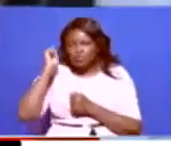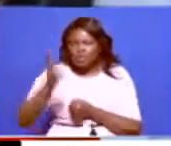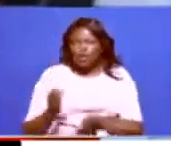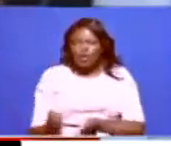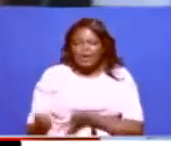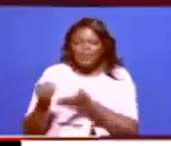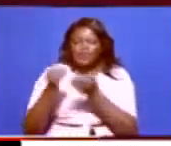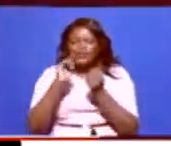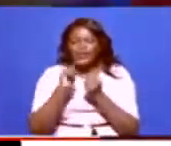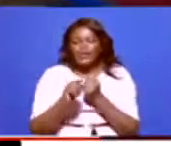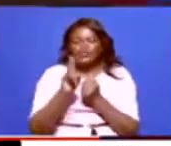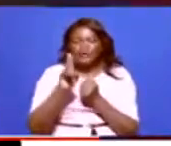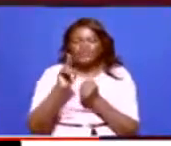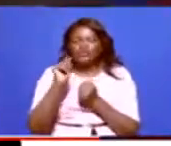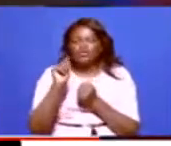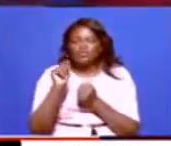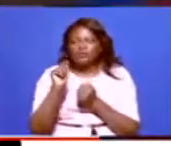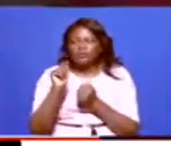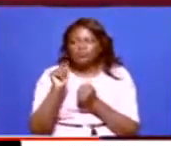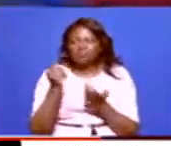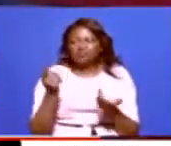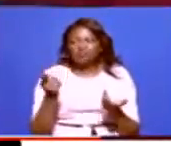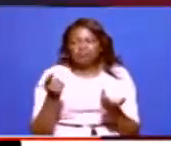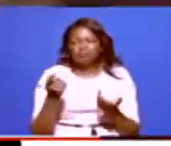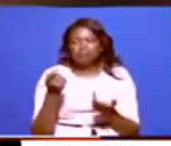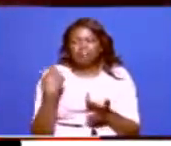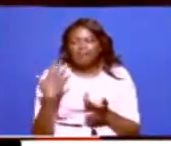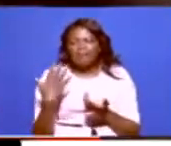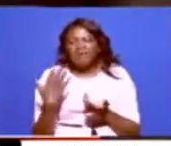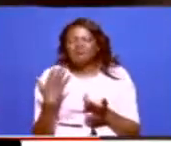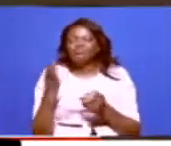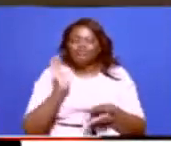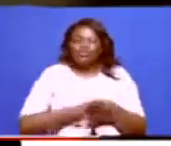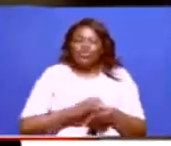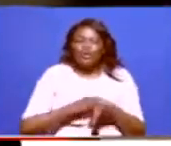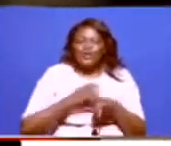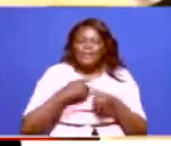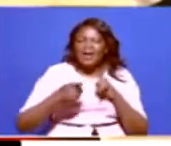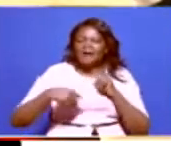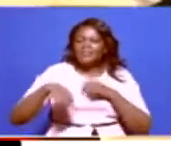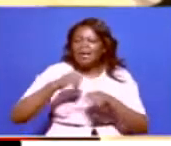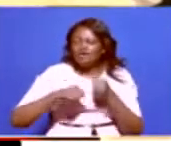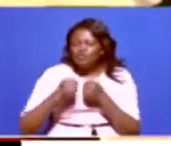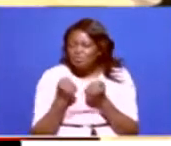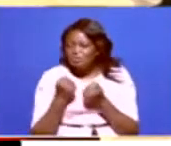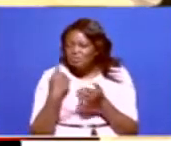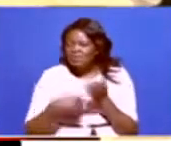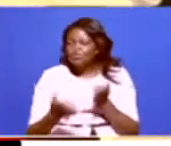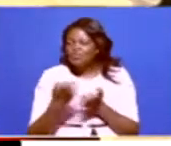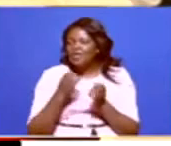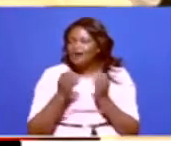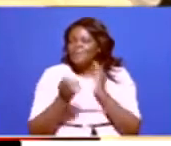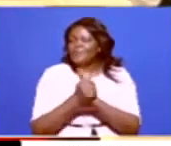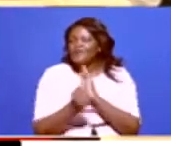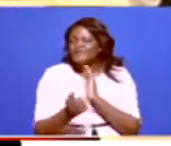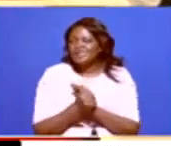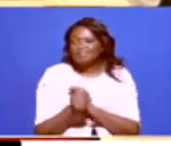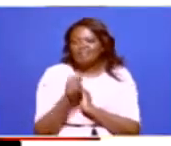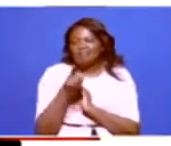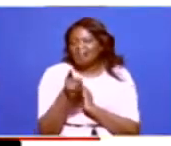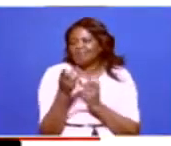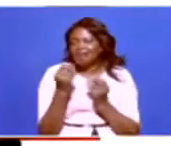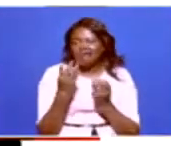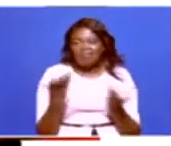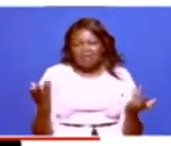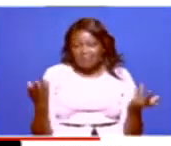2.1 trillion shillings. On paper, it looks good, but tax and economic experts think this would be an uphill task